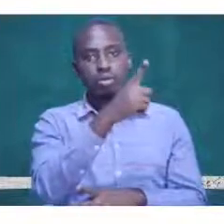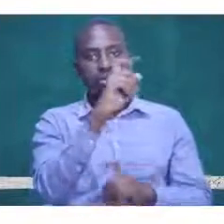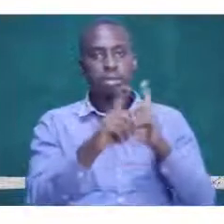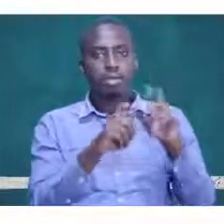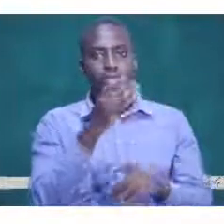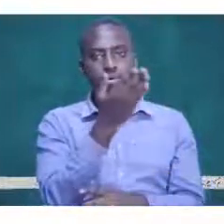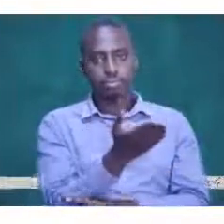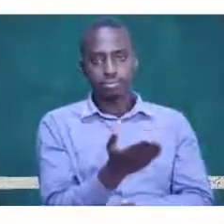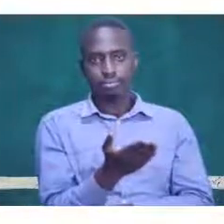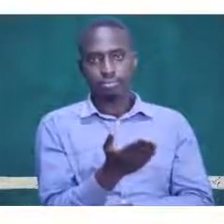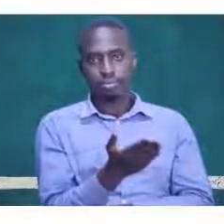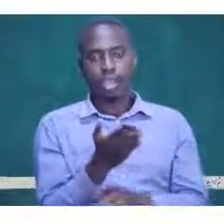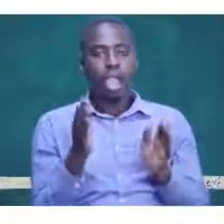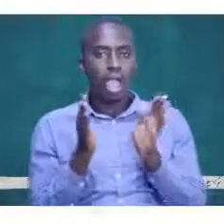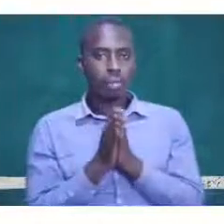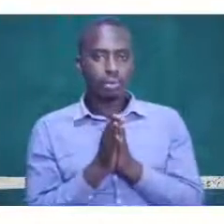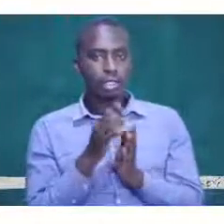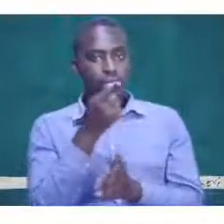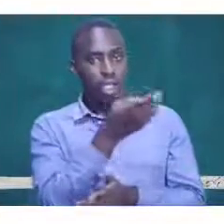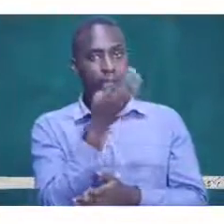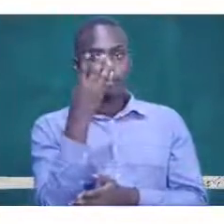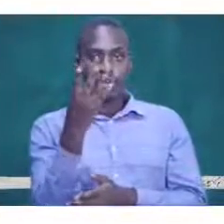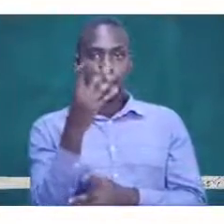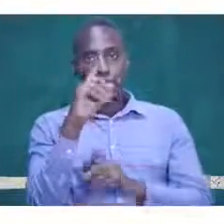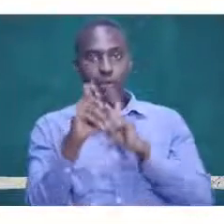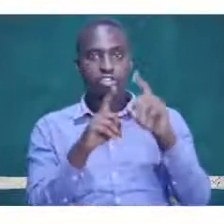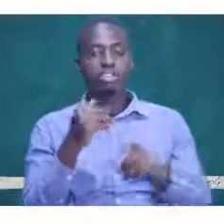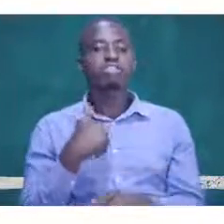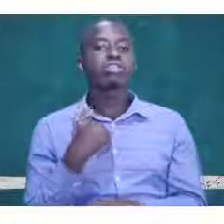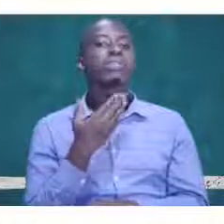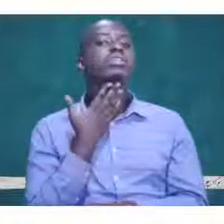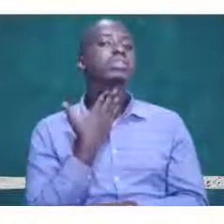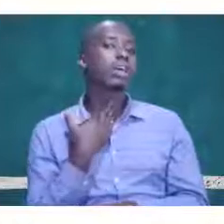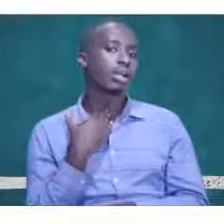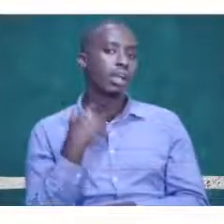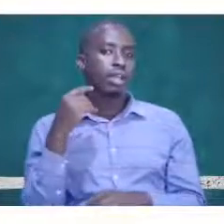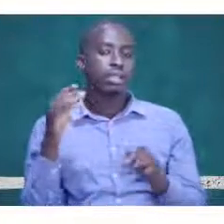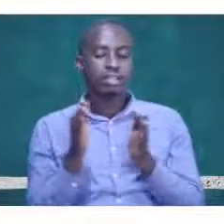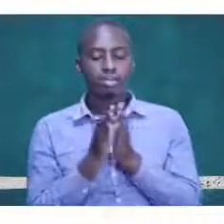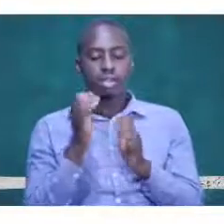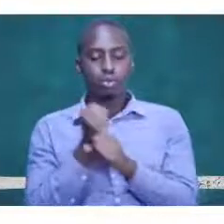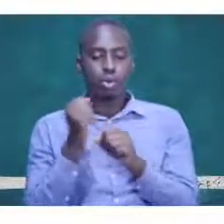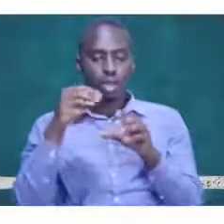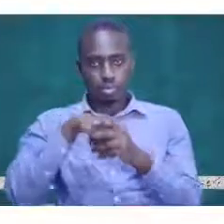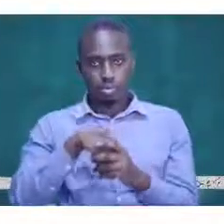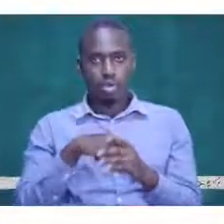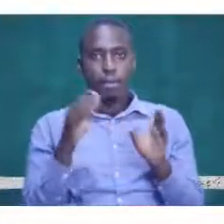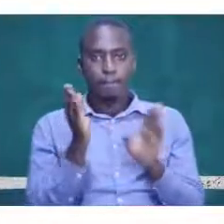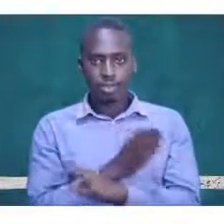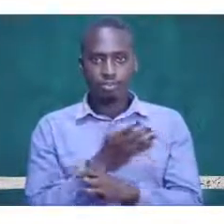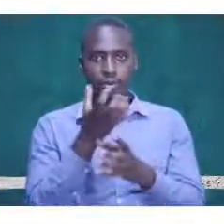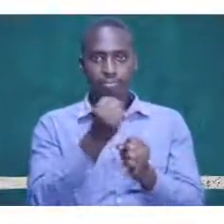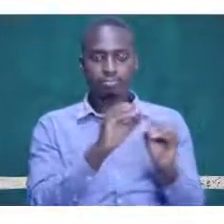questions. And there are 4 questions that I want us to first work out before I take